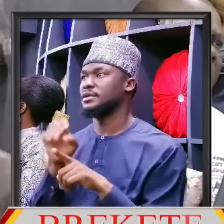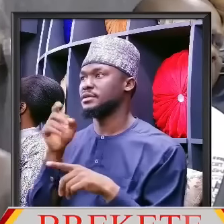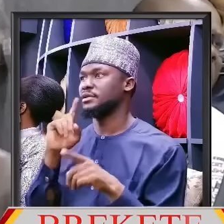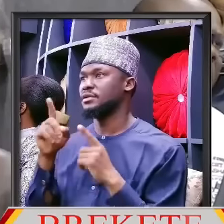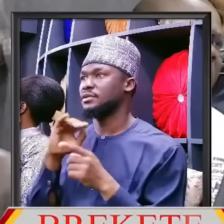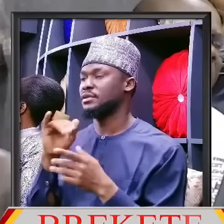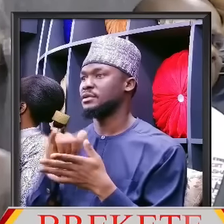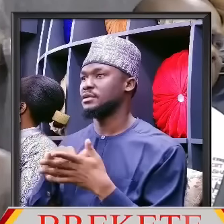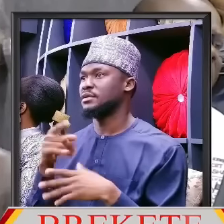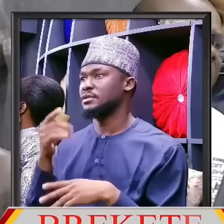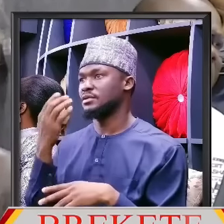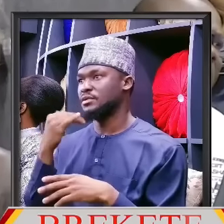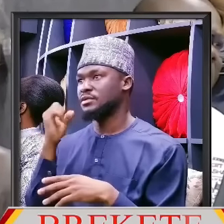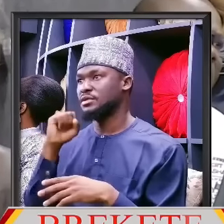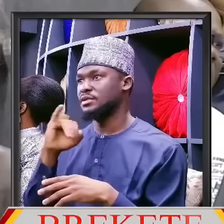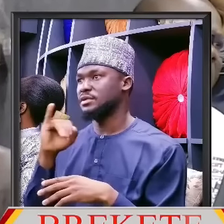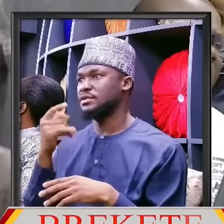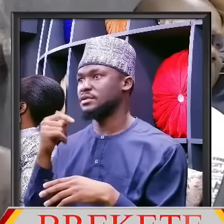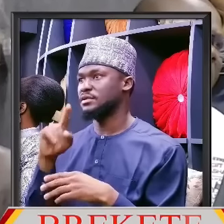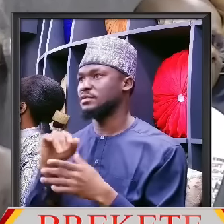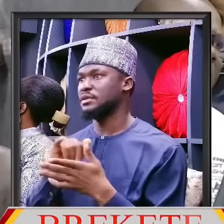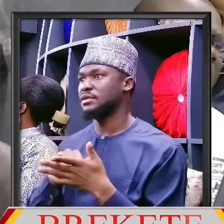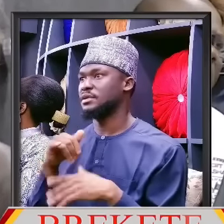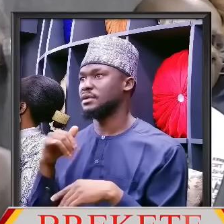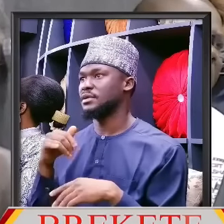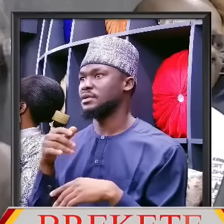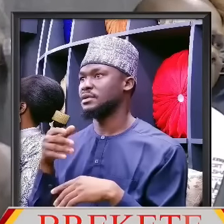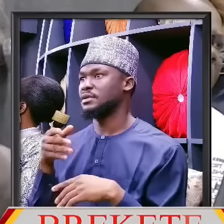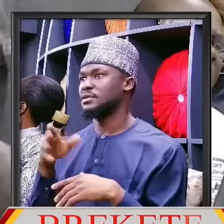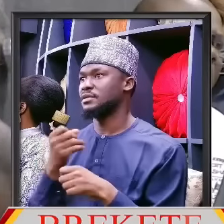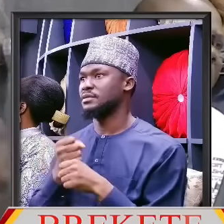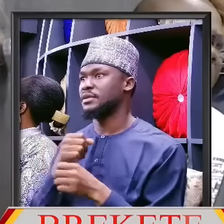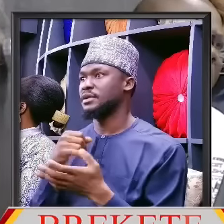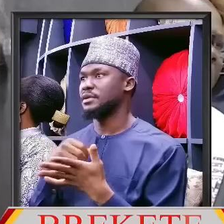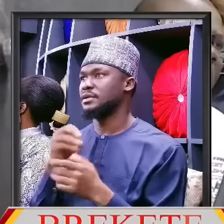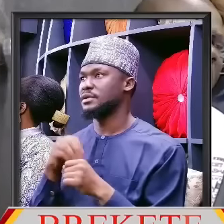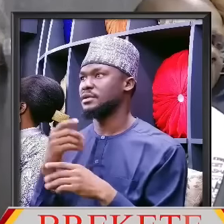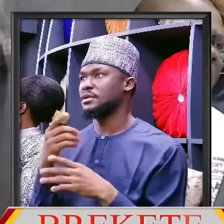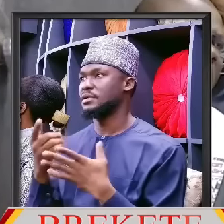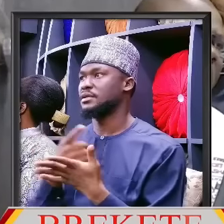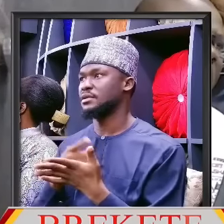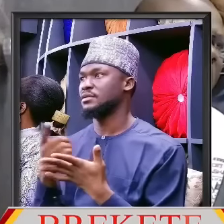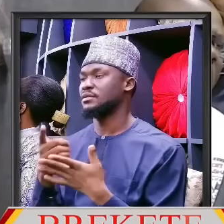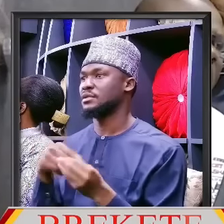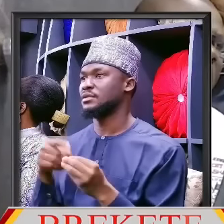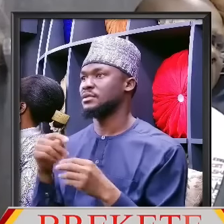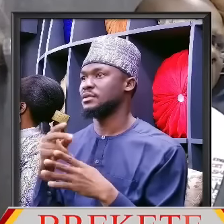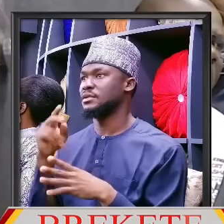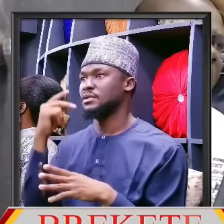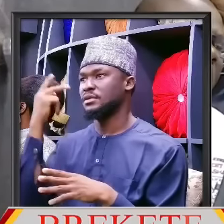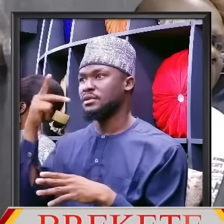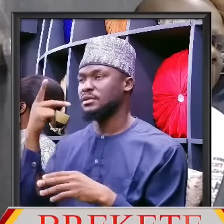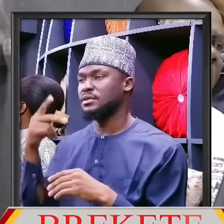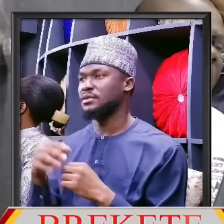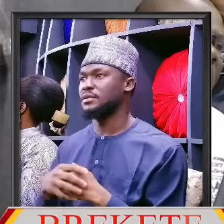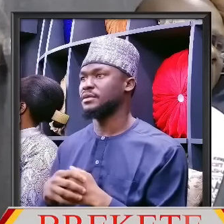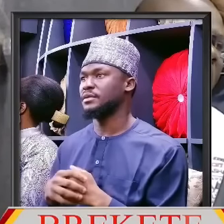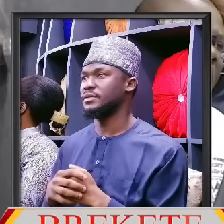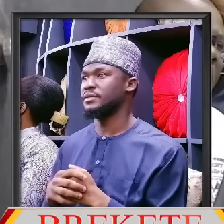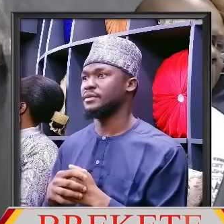say, but also I see this squarely into the discussions with all the fellow provosts we see the interface